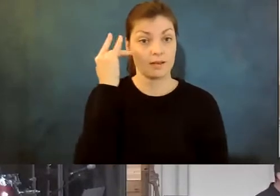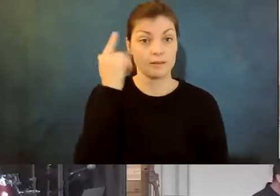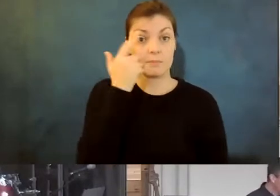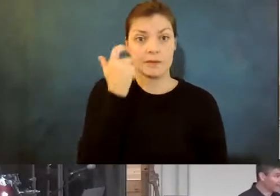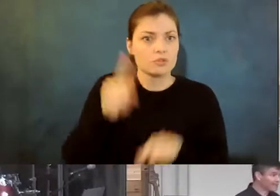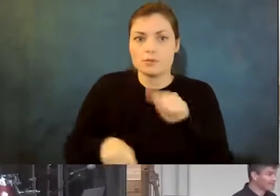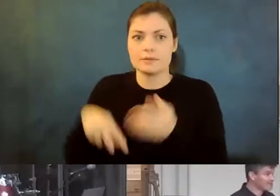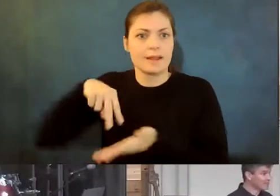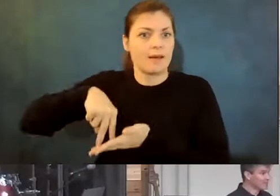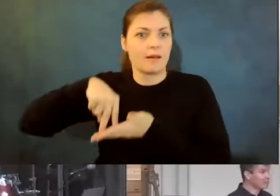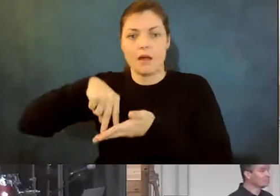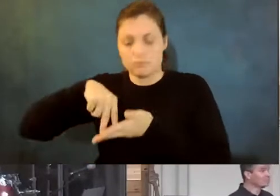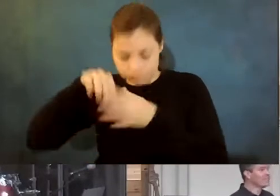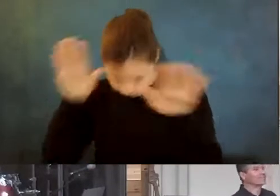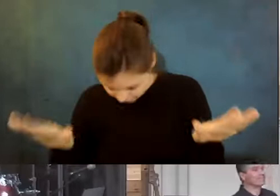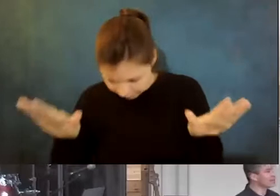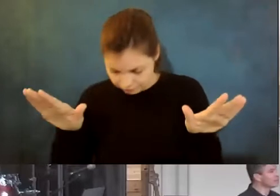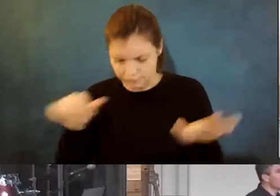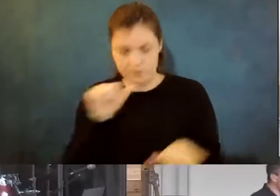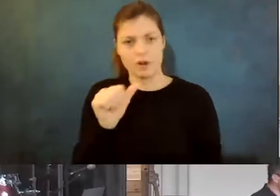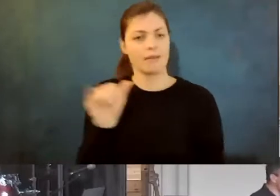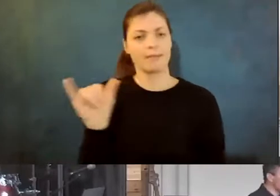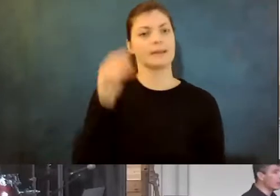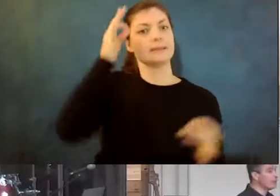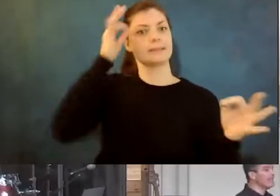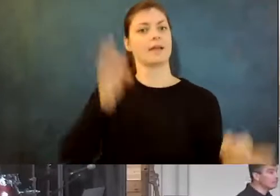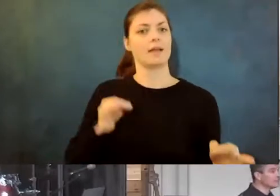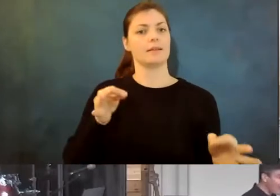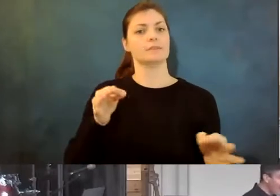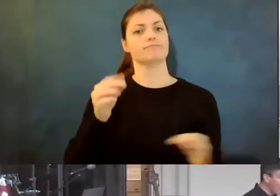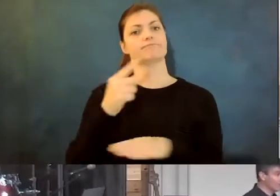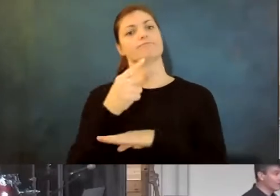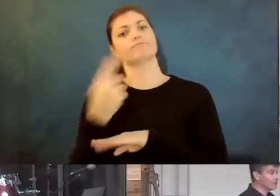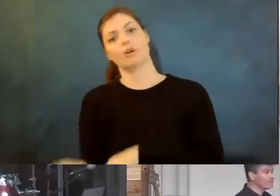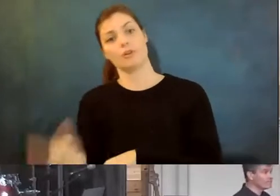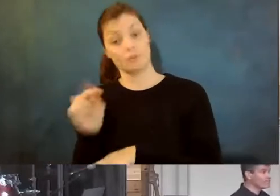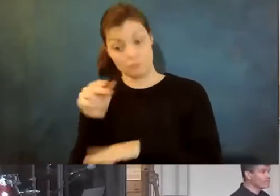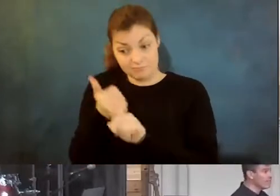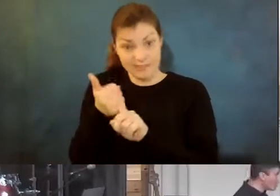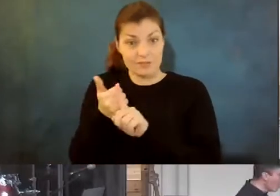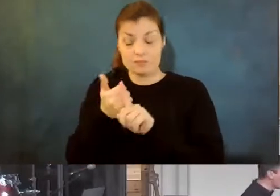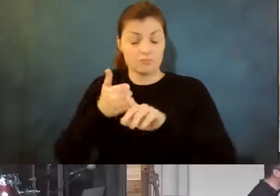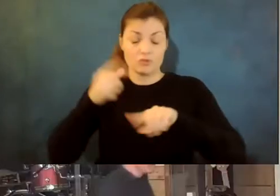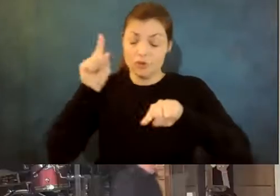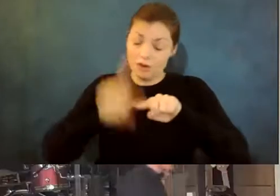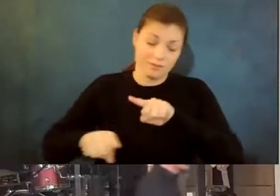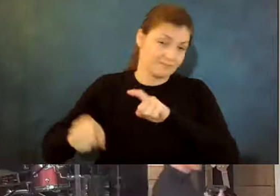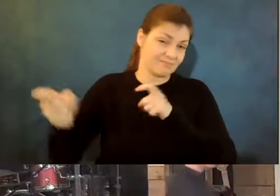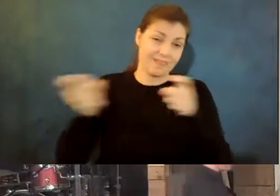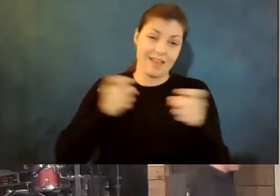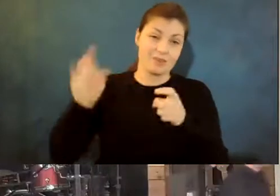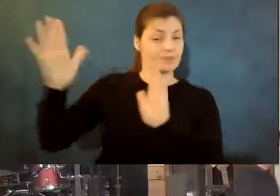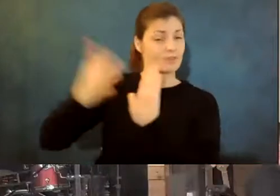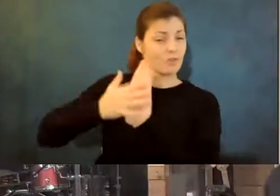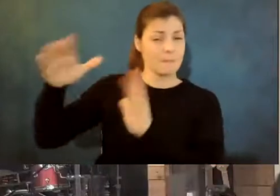Because he couldn't stand. It wasn't like he decided to fall out at that moment. No, he just fell. He was overwhelmed by God. When